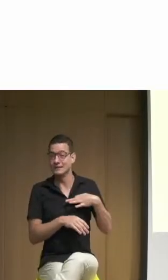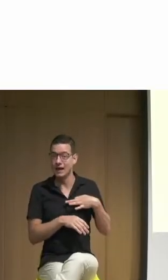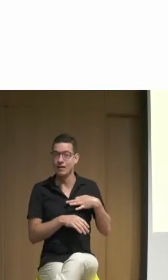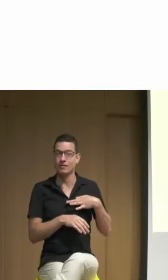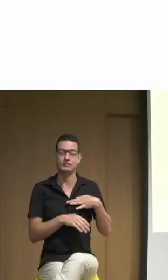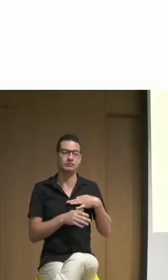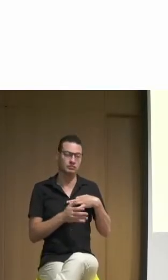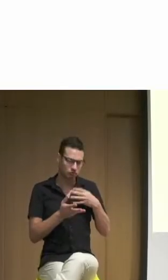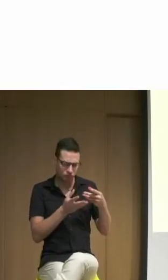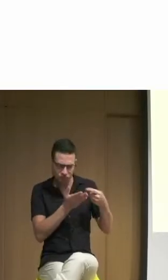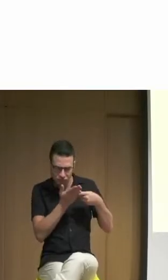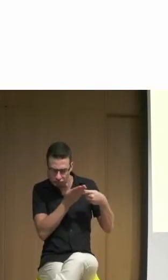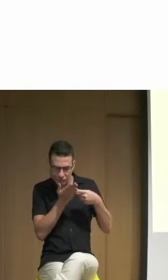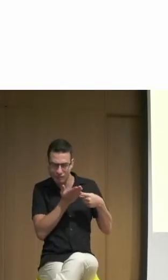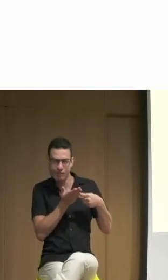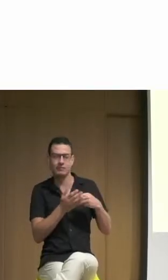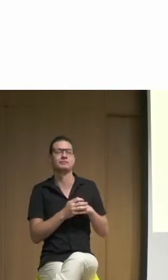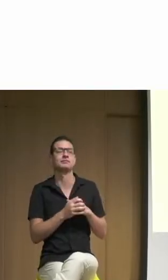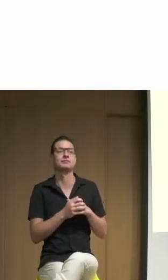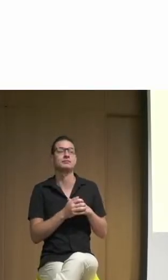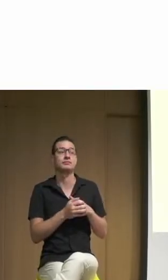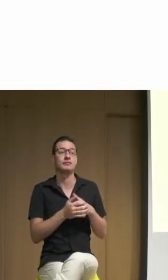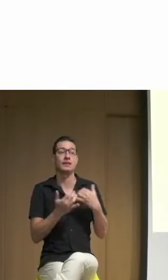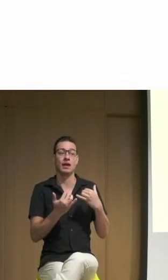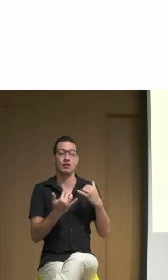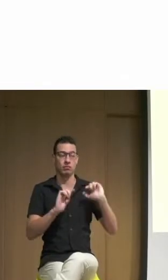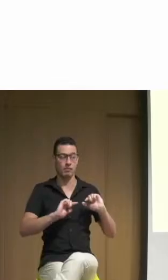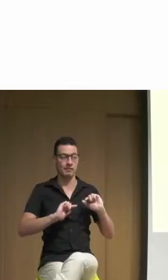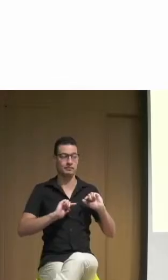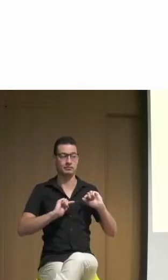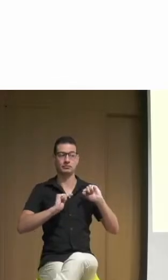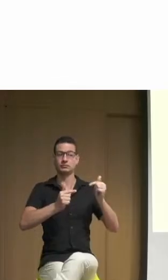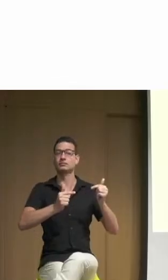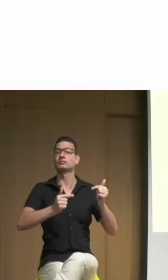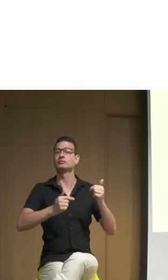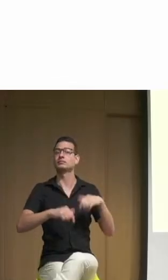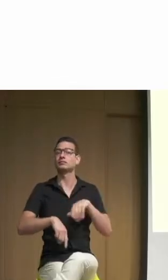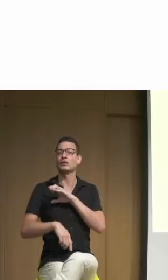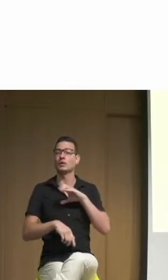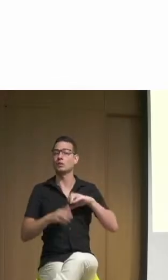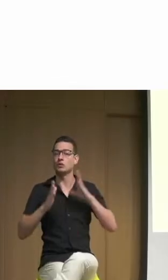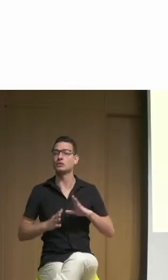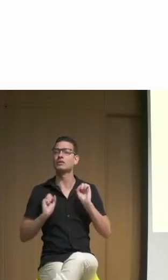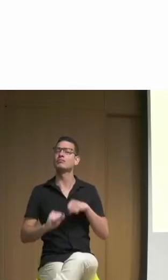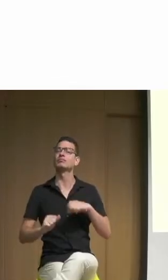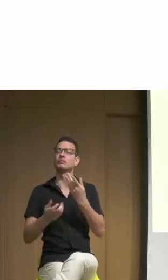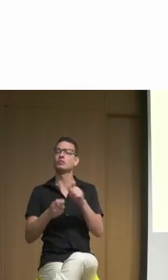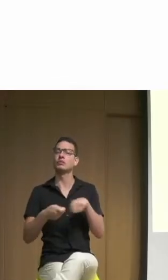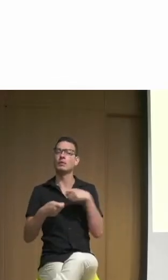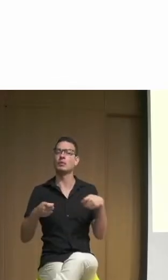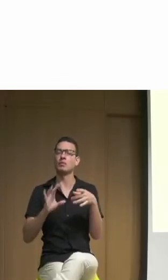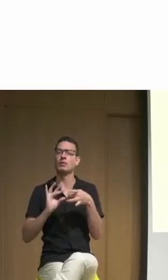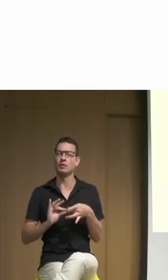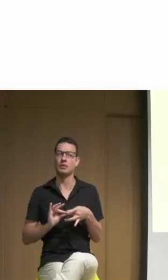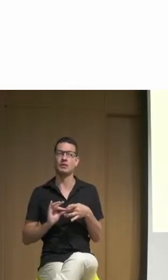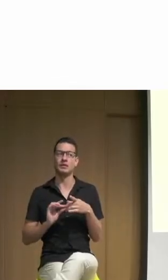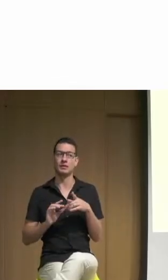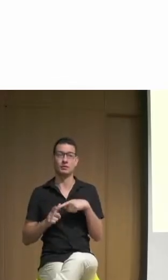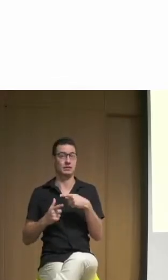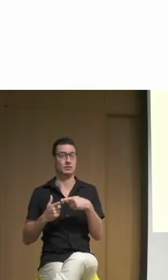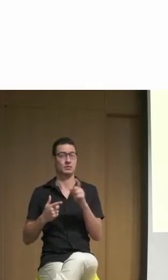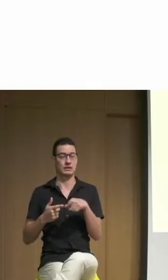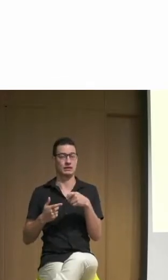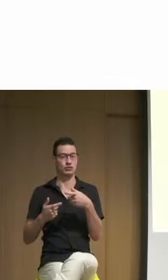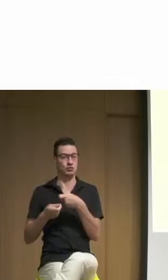I will give commissioners the ability for any closing remarks that they want to make, and we have to get out of here because it